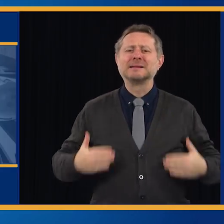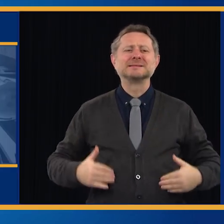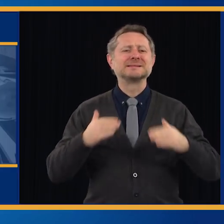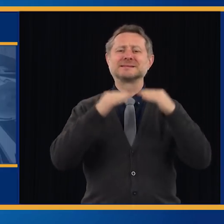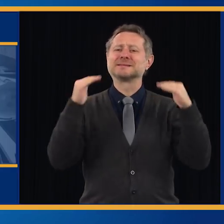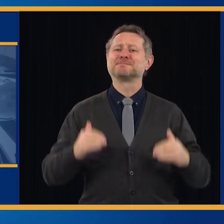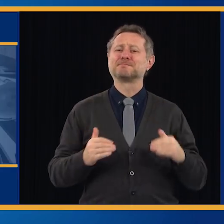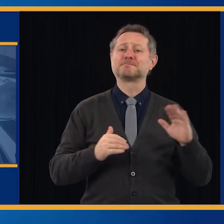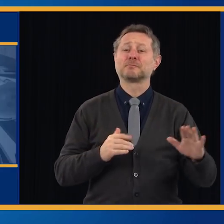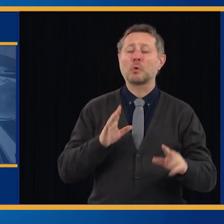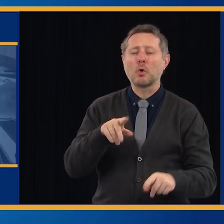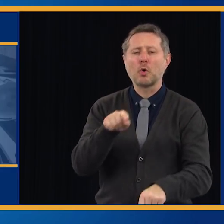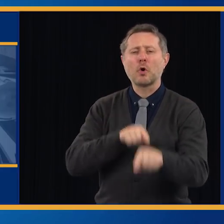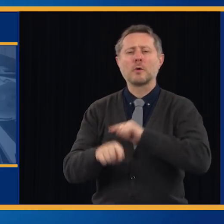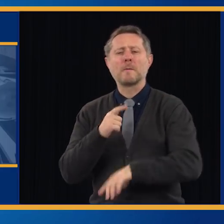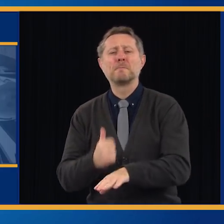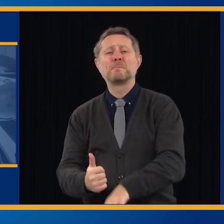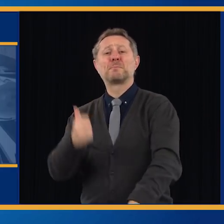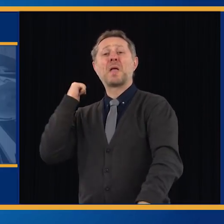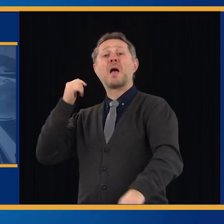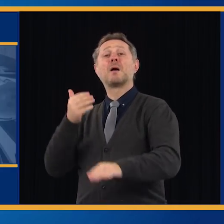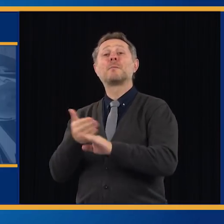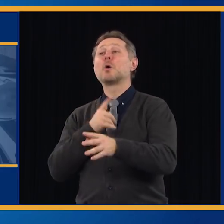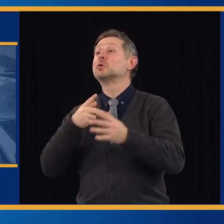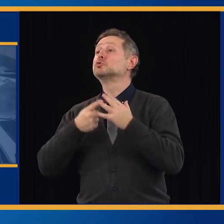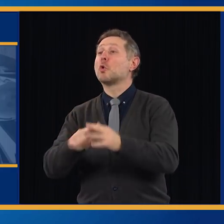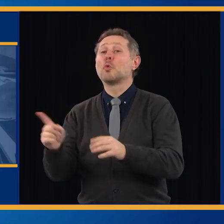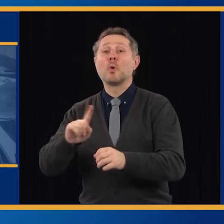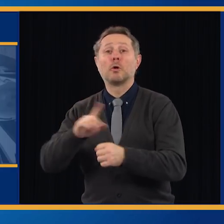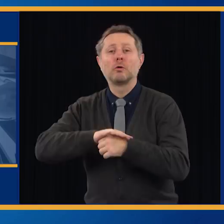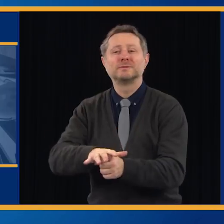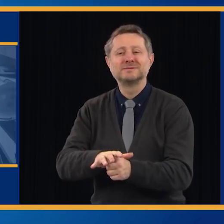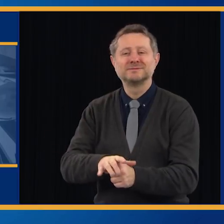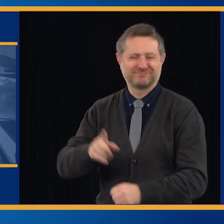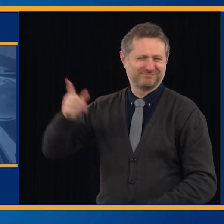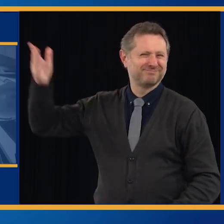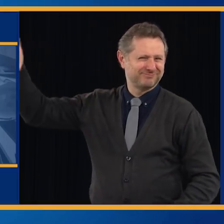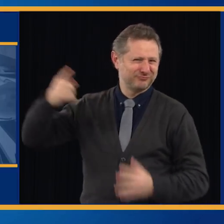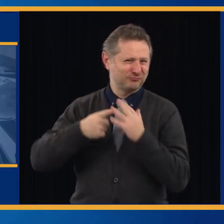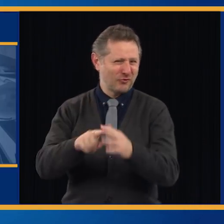last November and December. Last November and December.